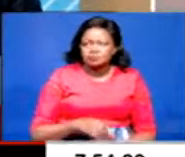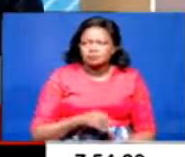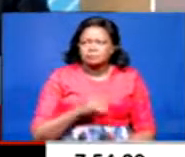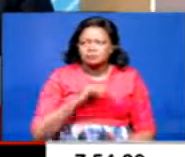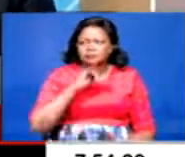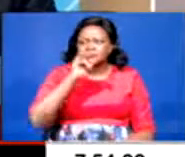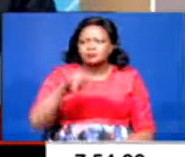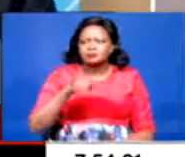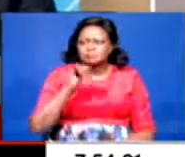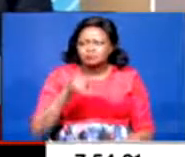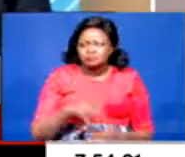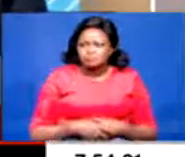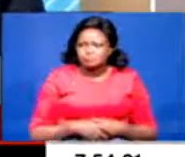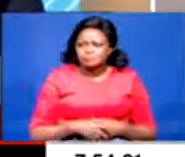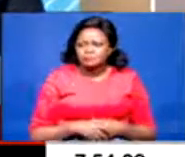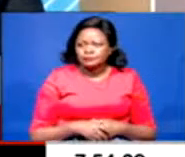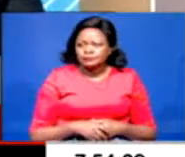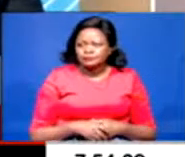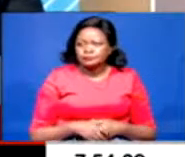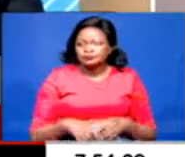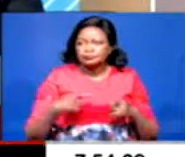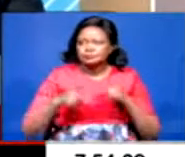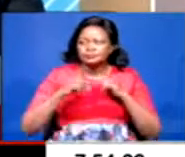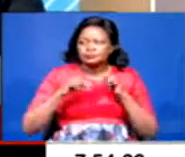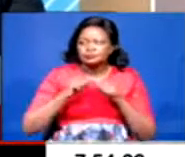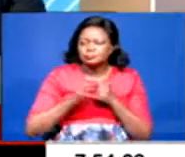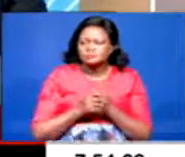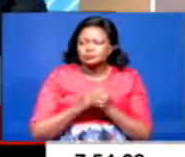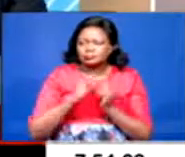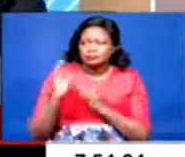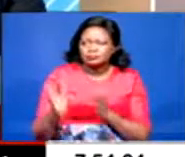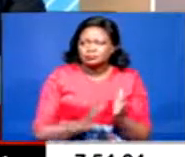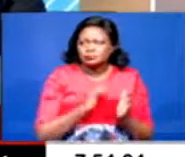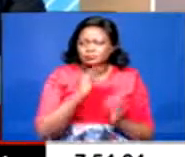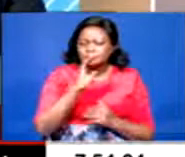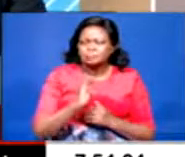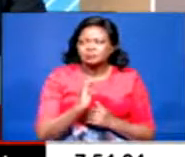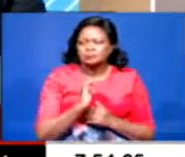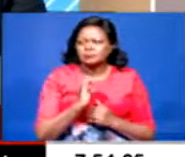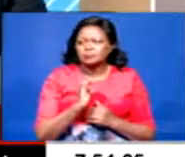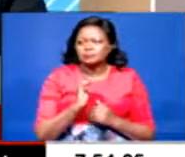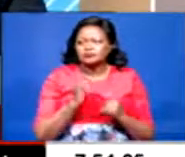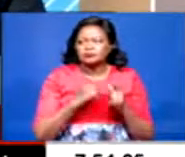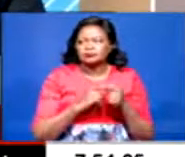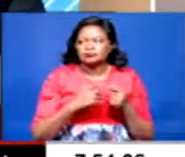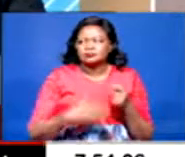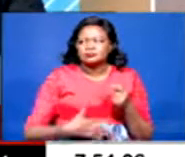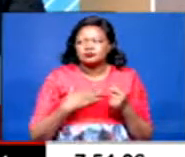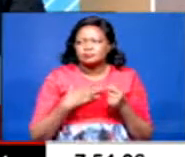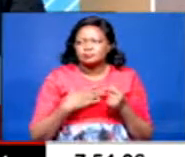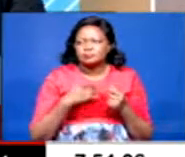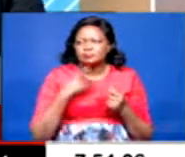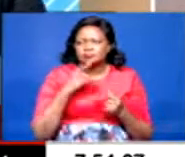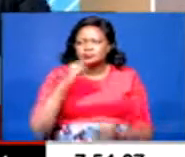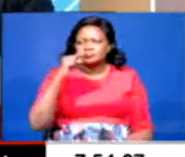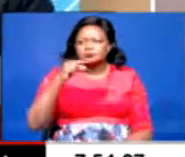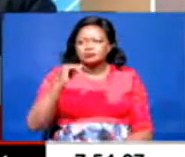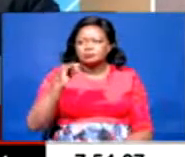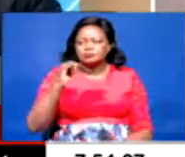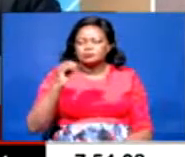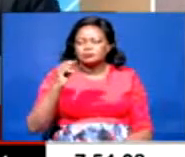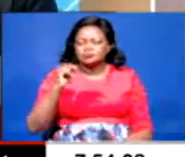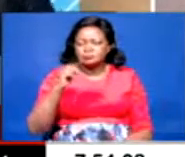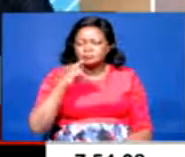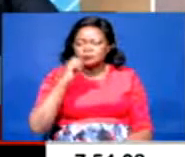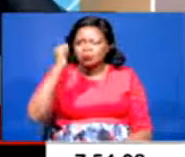what it is. You know, let's talk a bit about, you know, the preparations of the IEBC. And I'm joined by Wakili Gibson, Gisore, who is also a political analyst. Thank you very